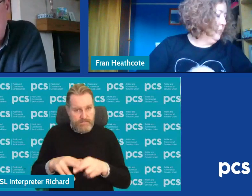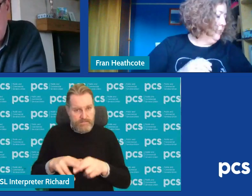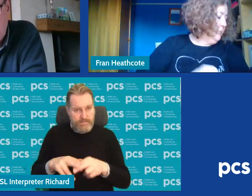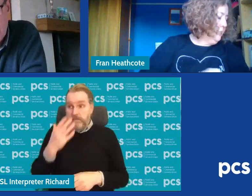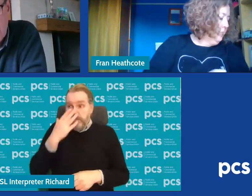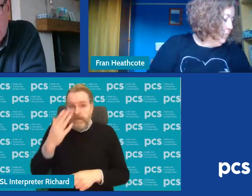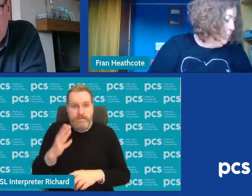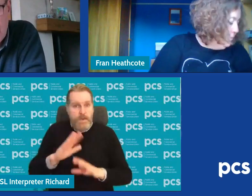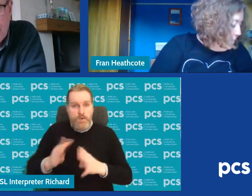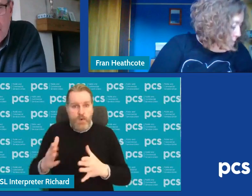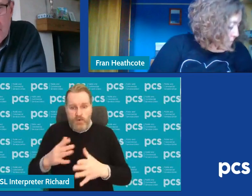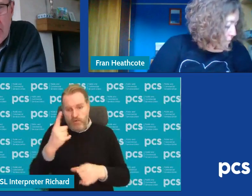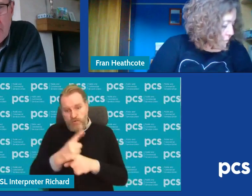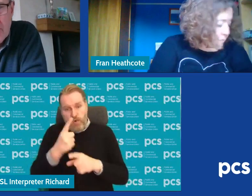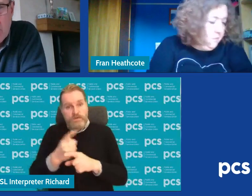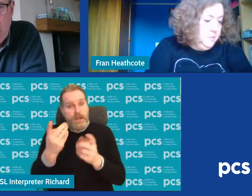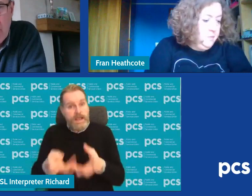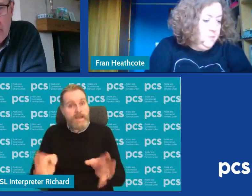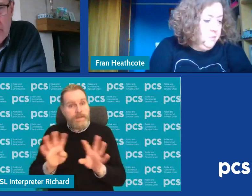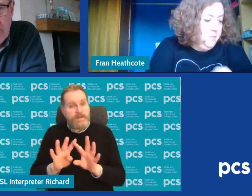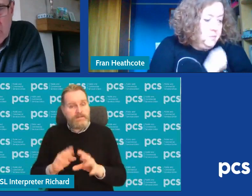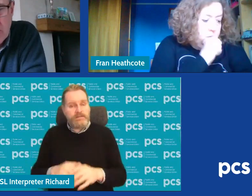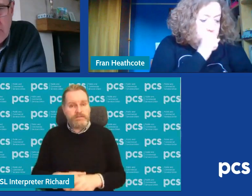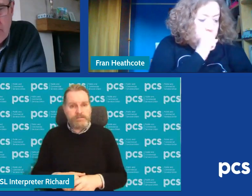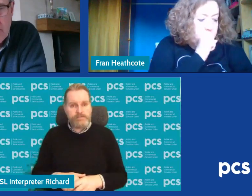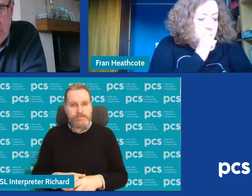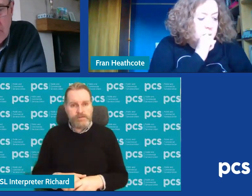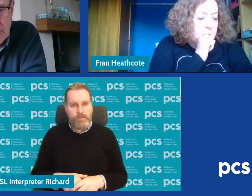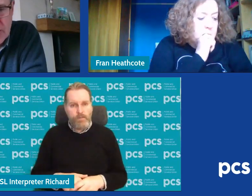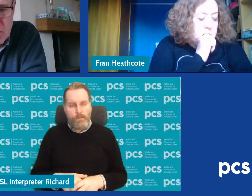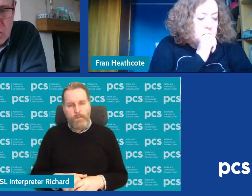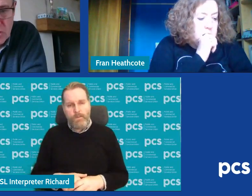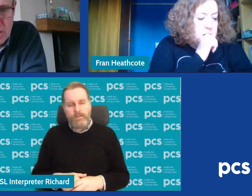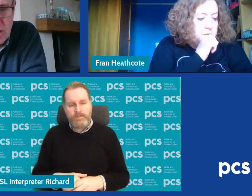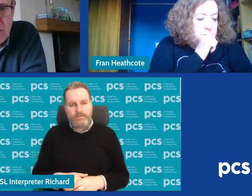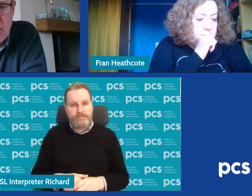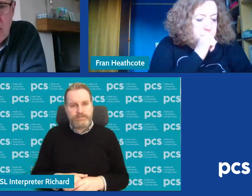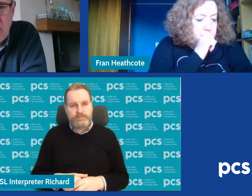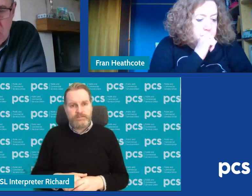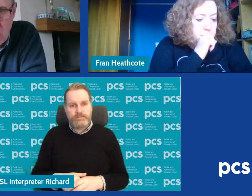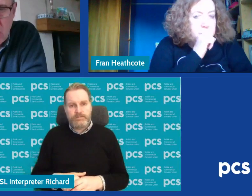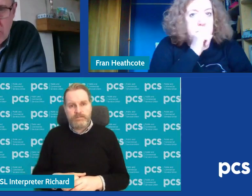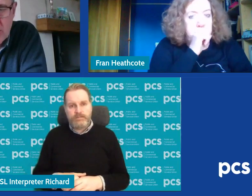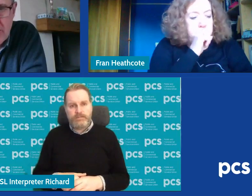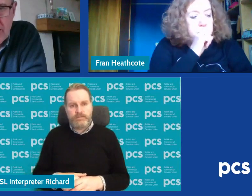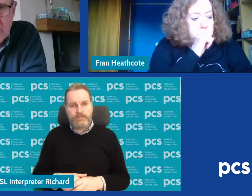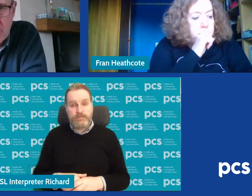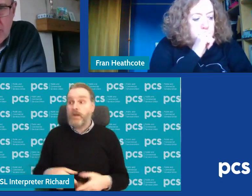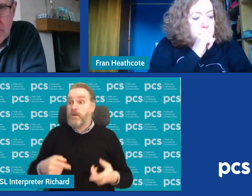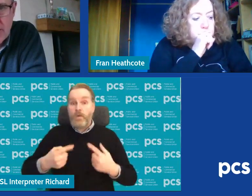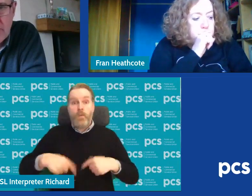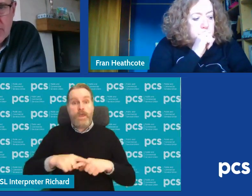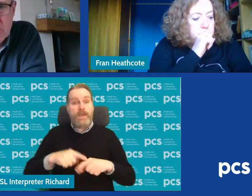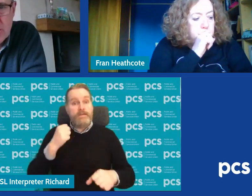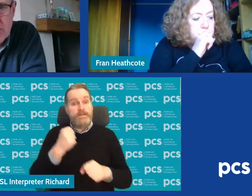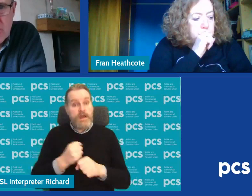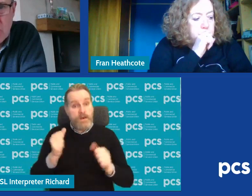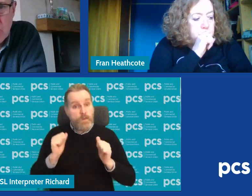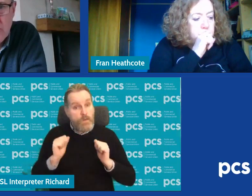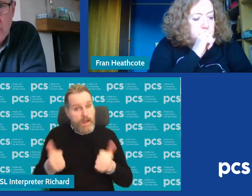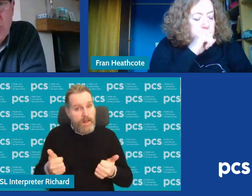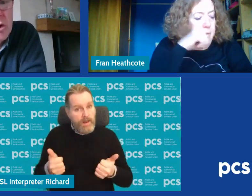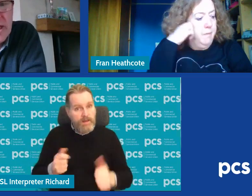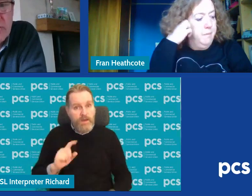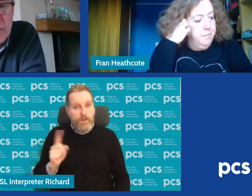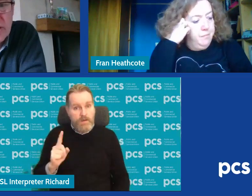to their members is one of the things we've, I think, scored a lot on, is making the point that the government's treated its